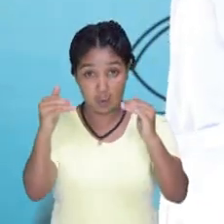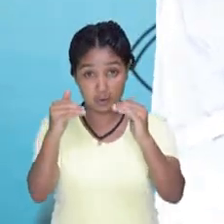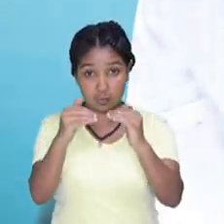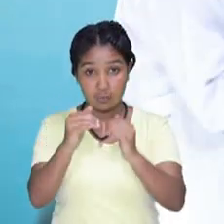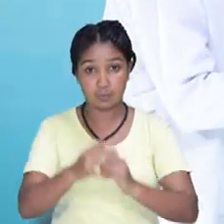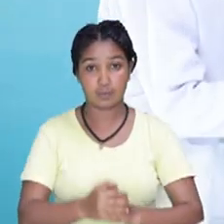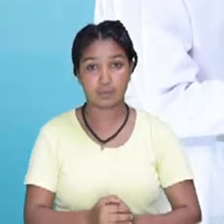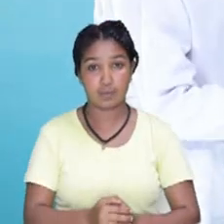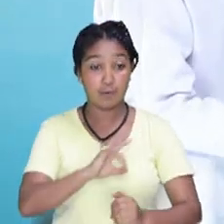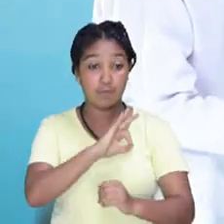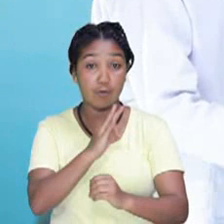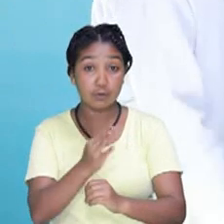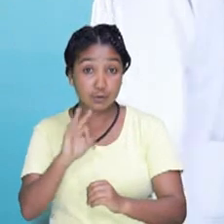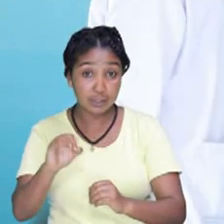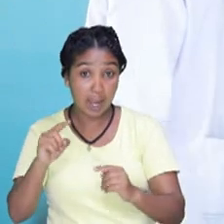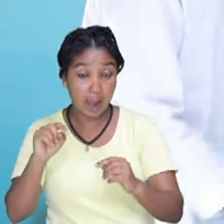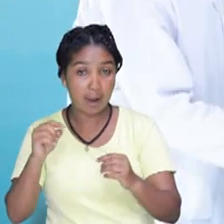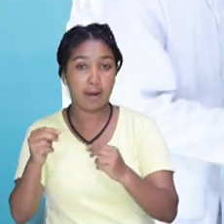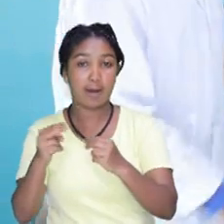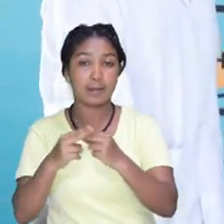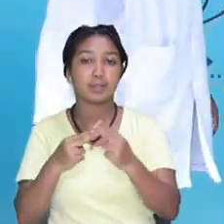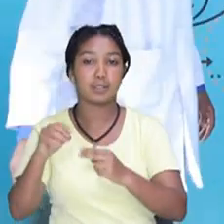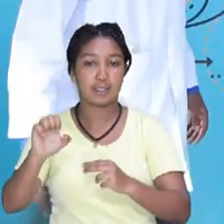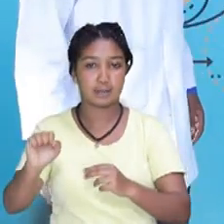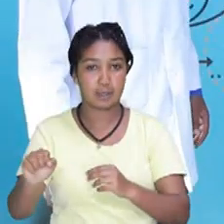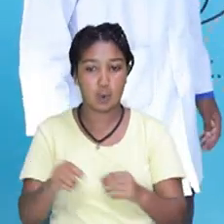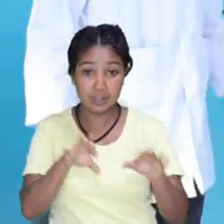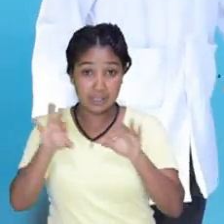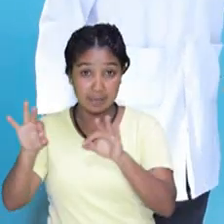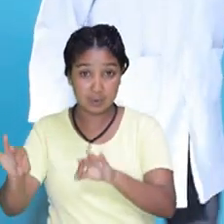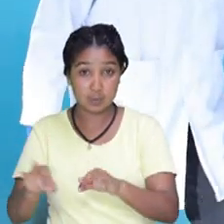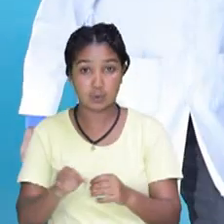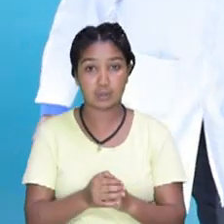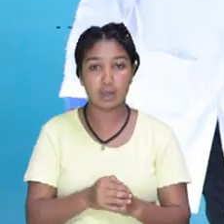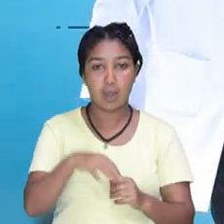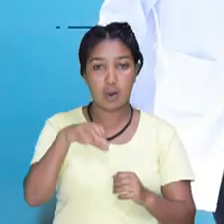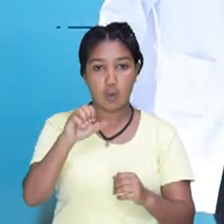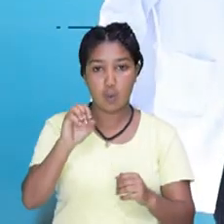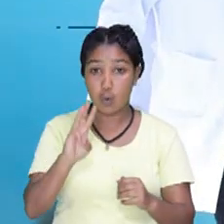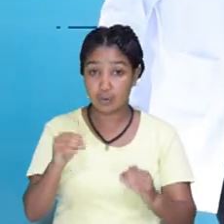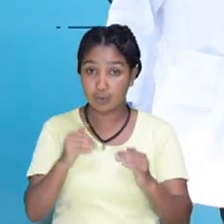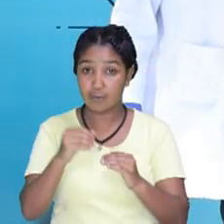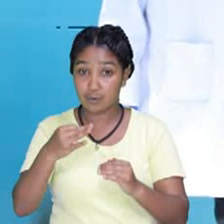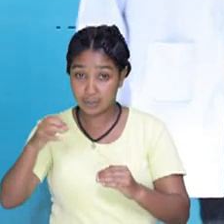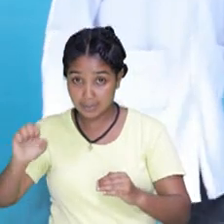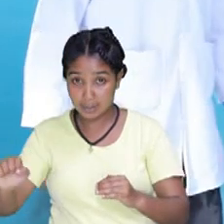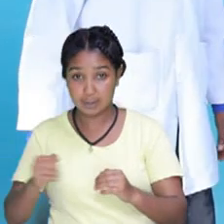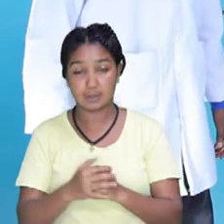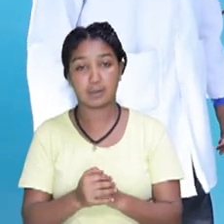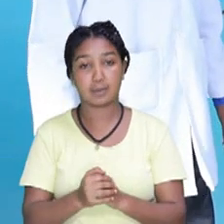to force times displacement. Therefore, when you substitute as work is equals to force